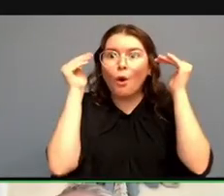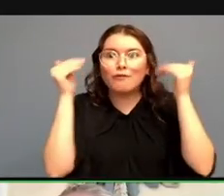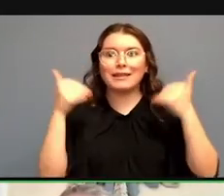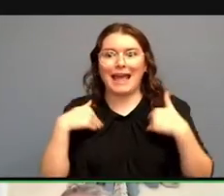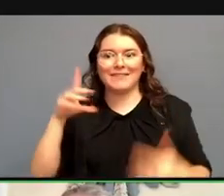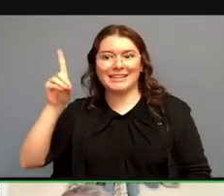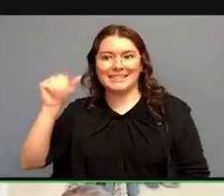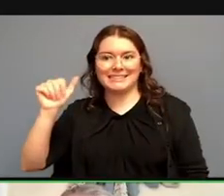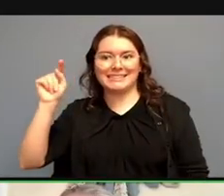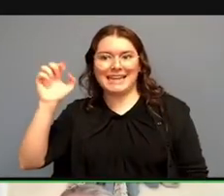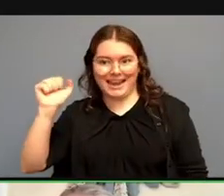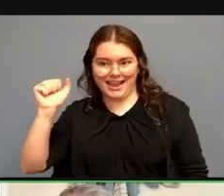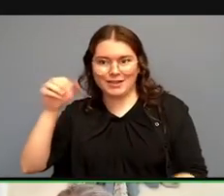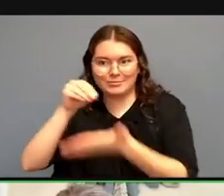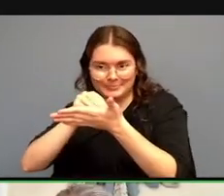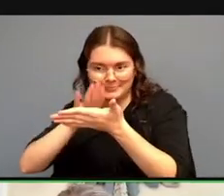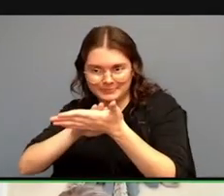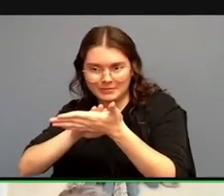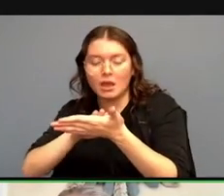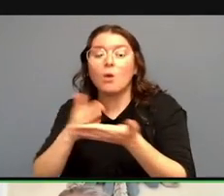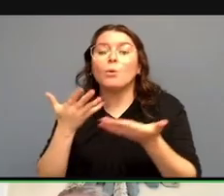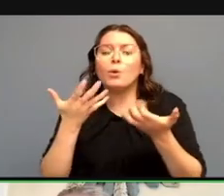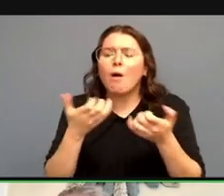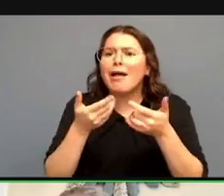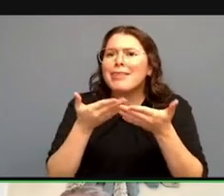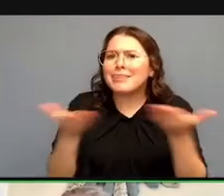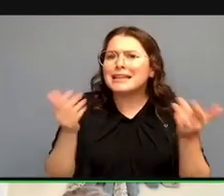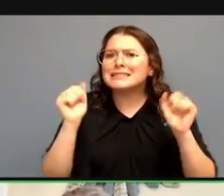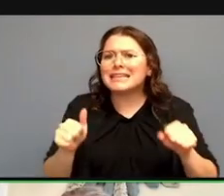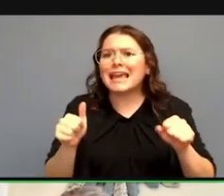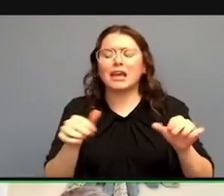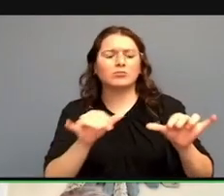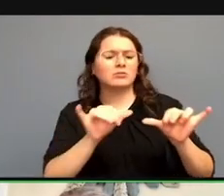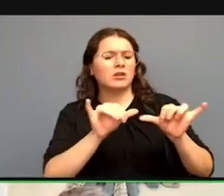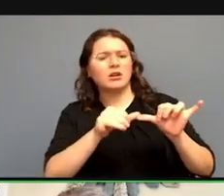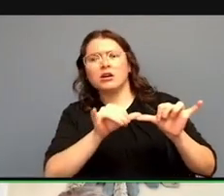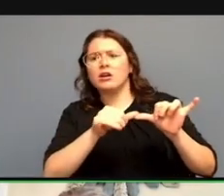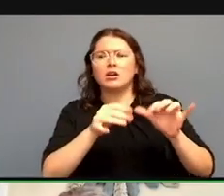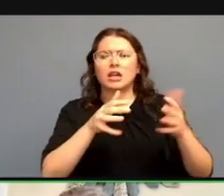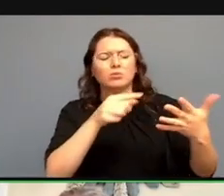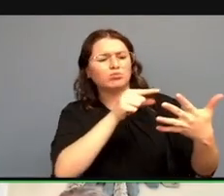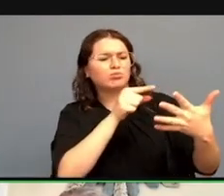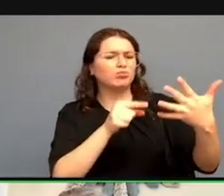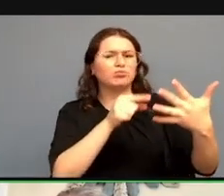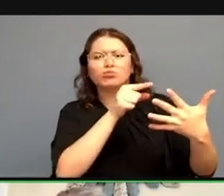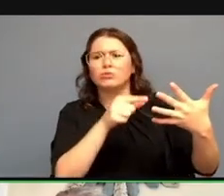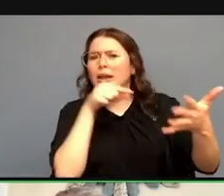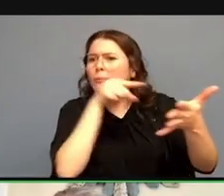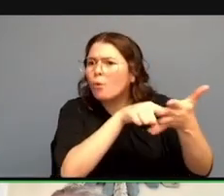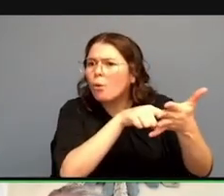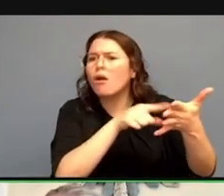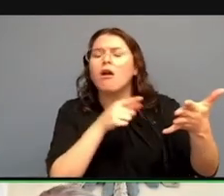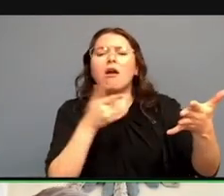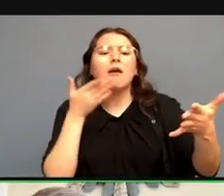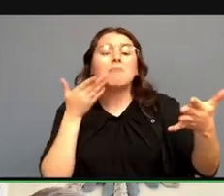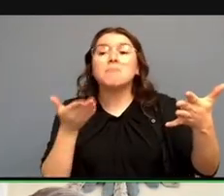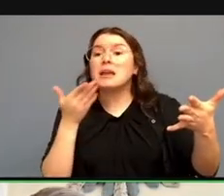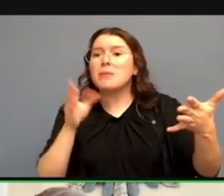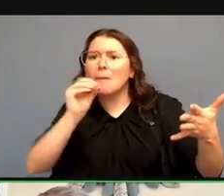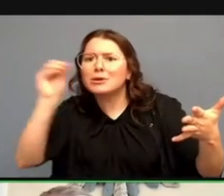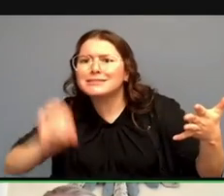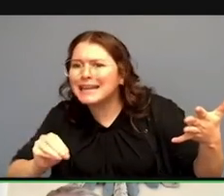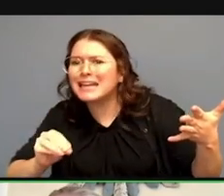We want things that we can measure, that we can point to either a